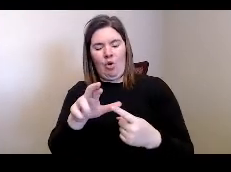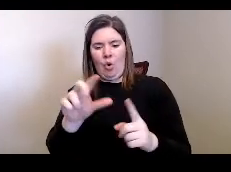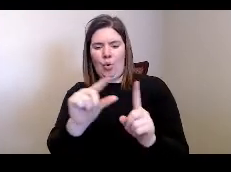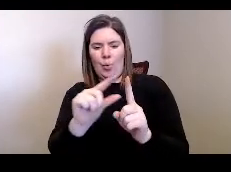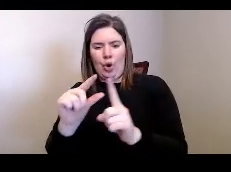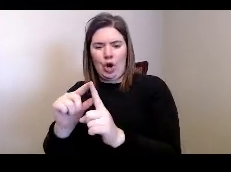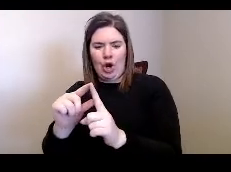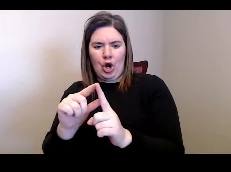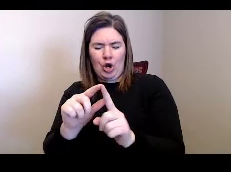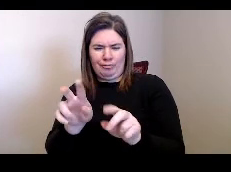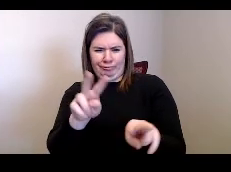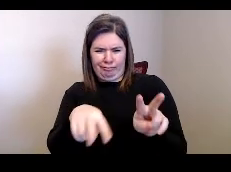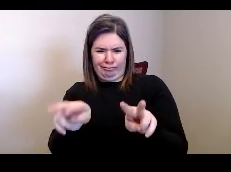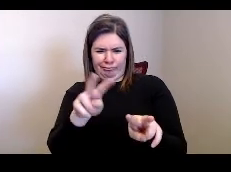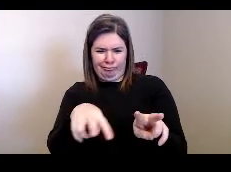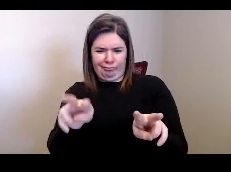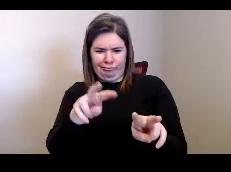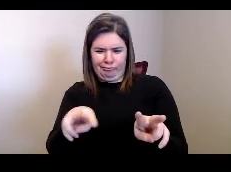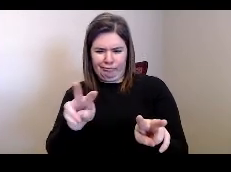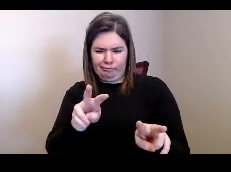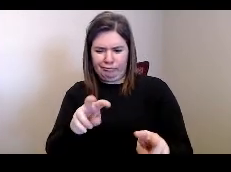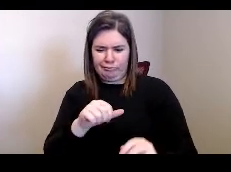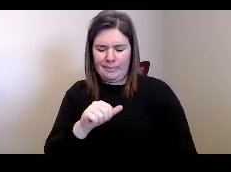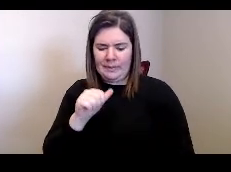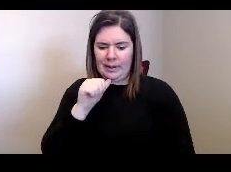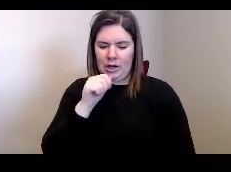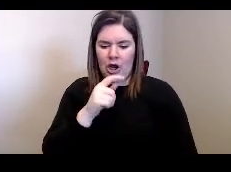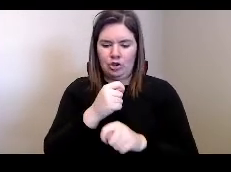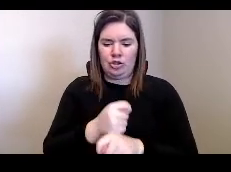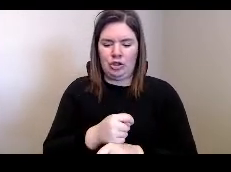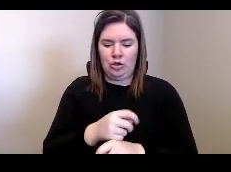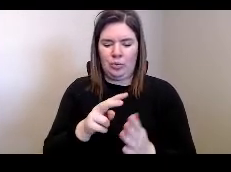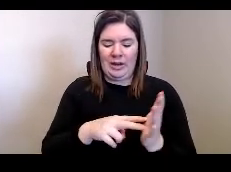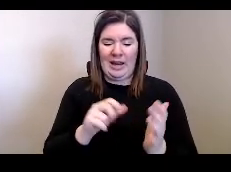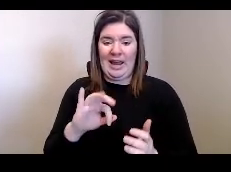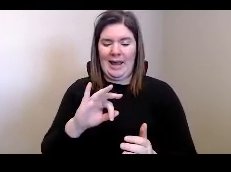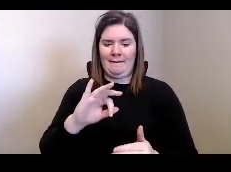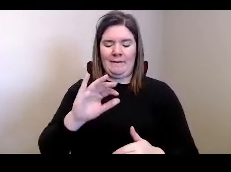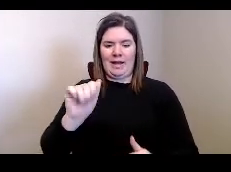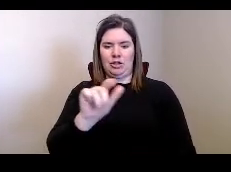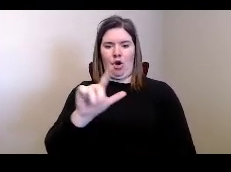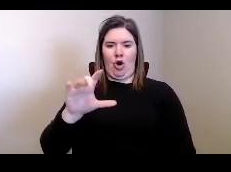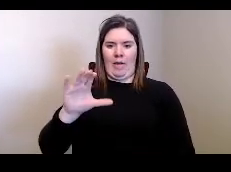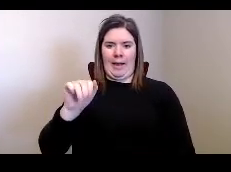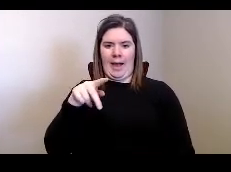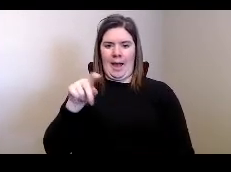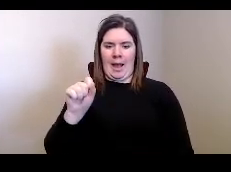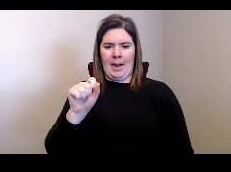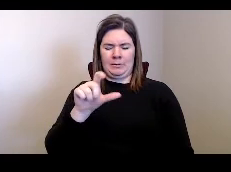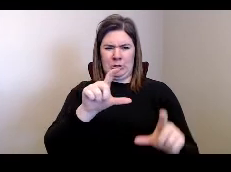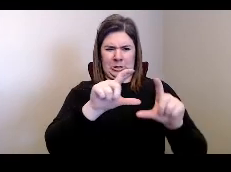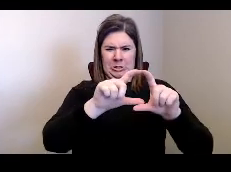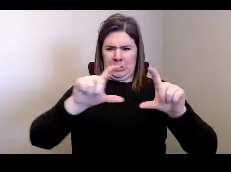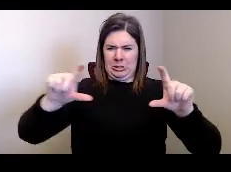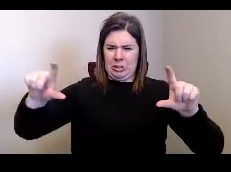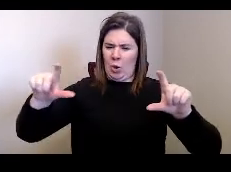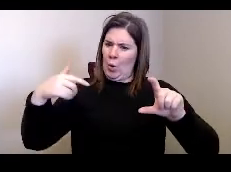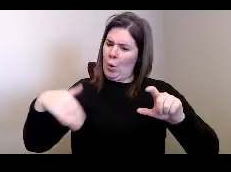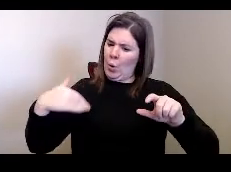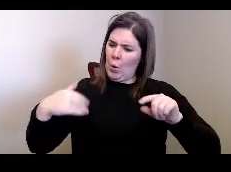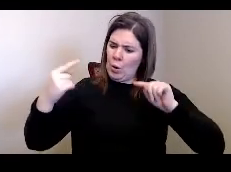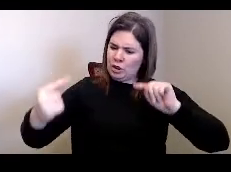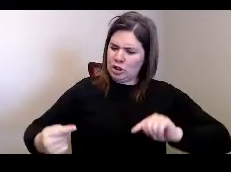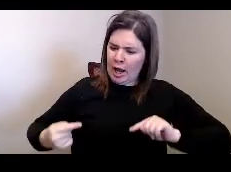the visual look of the word. So if it is all caps and in like those block letters, it may be challenging for people with learning